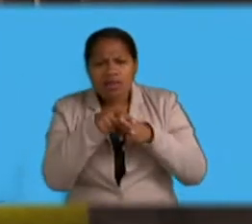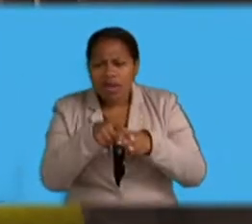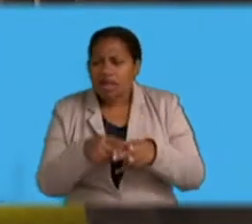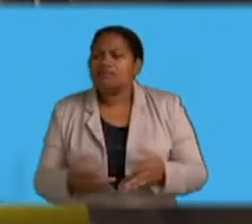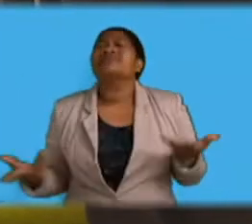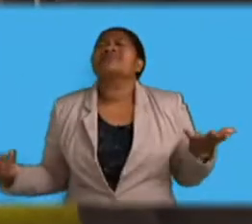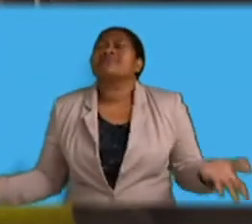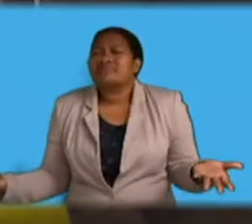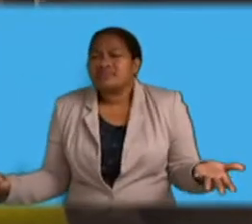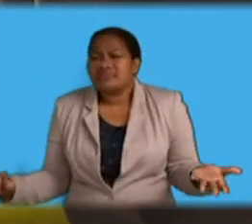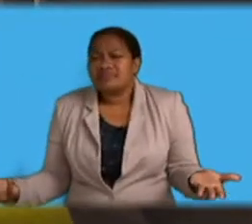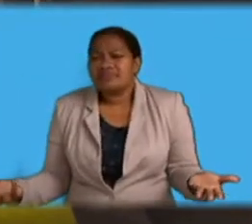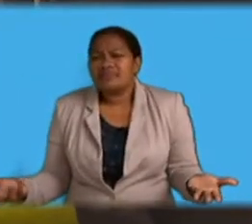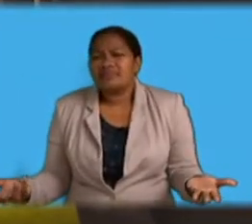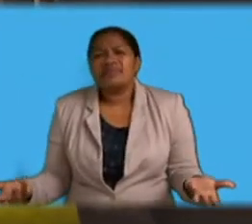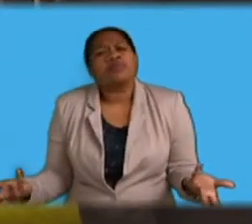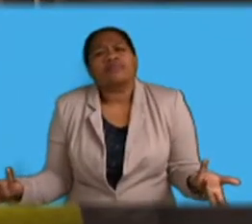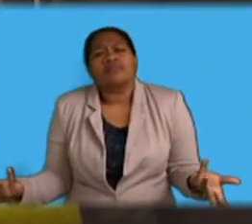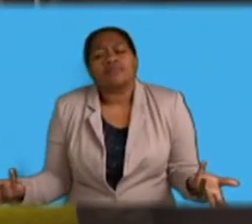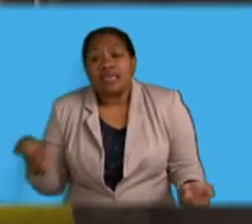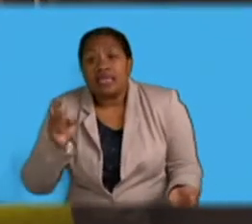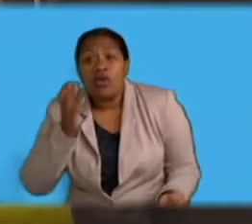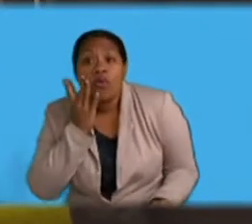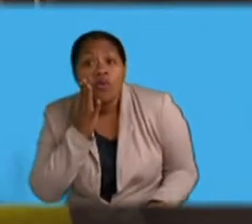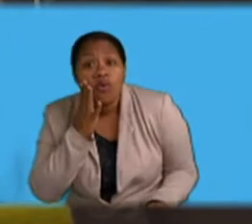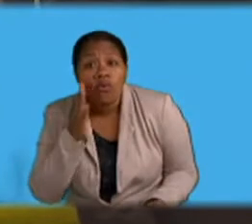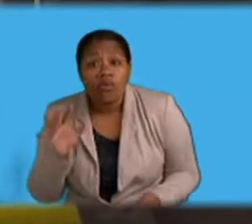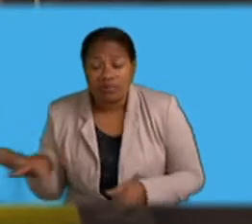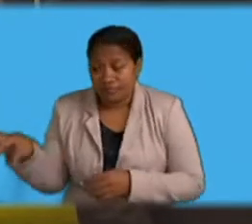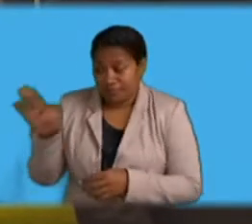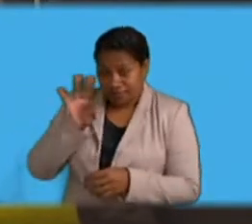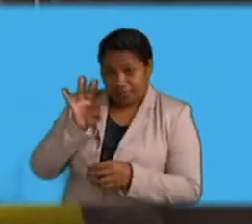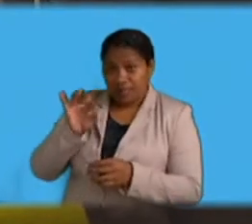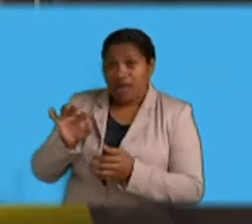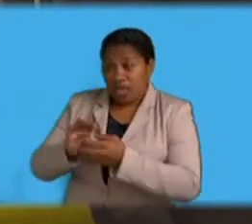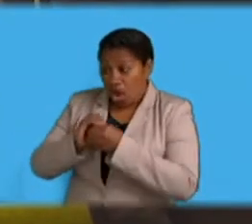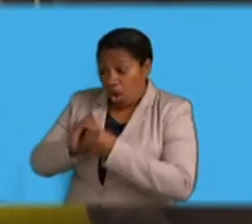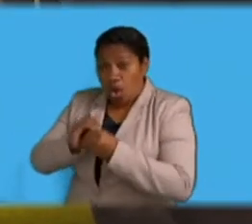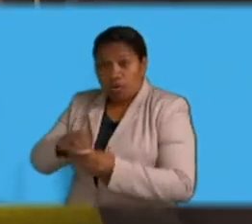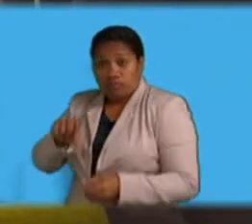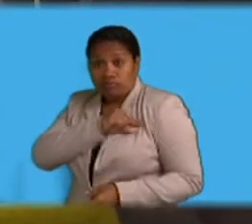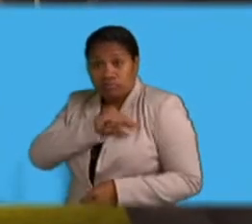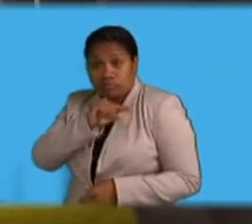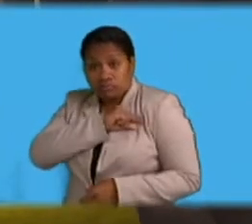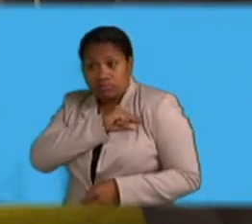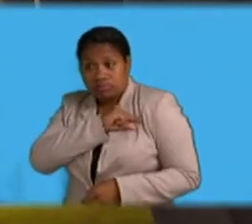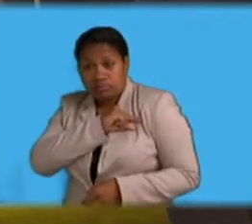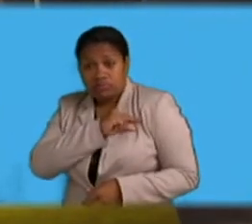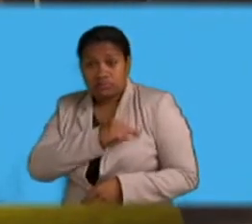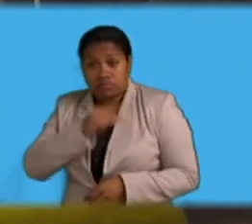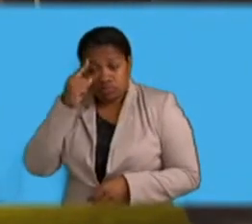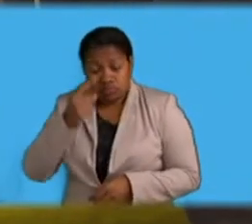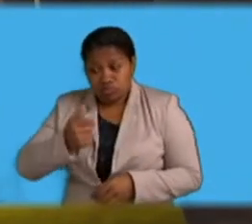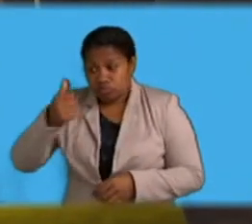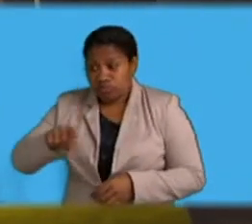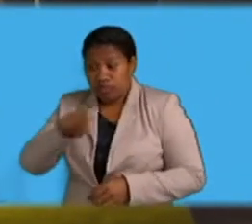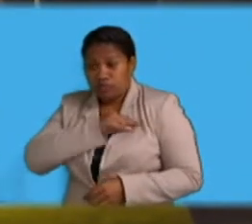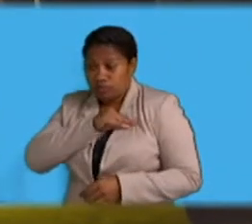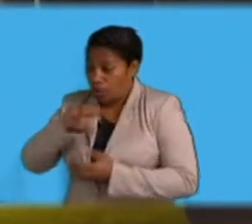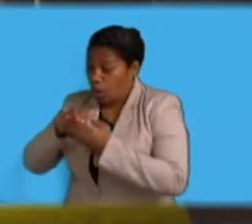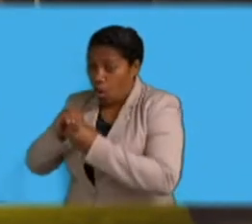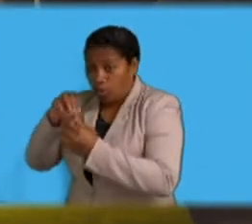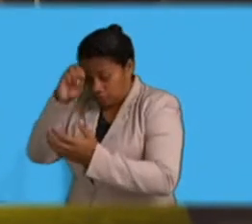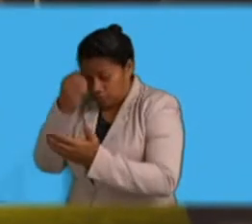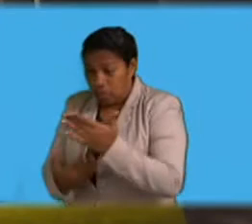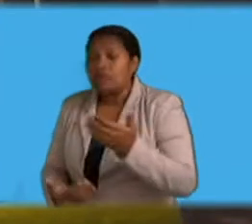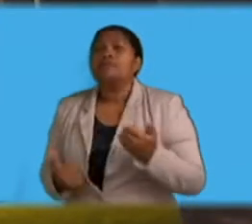what? If they have been appointed on merit, on their own capability, their own capacity, on their own intellect, on their own experience, that's